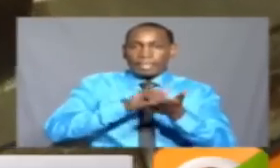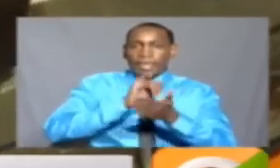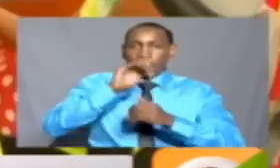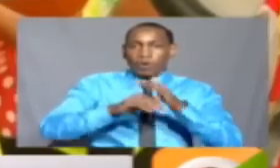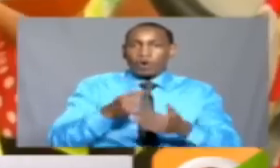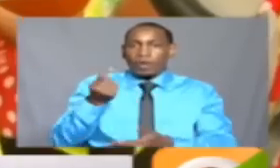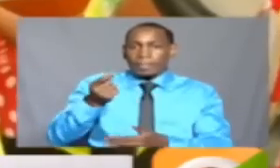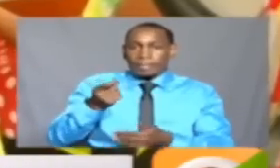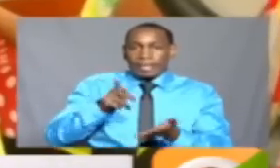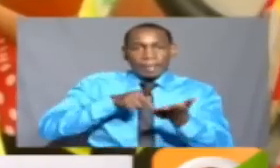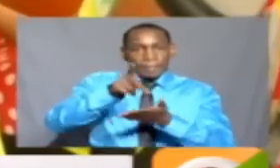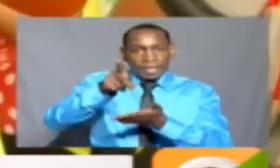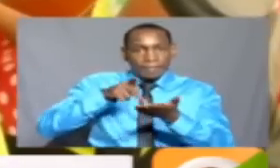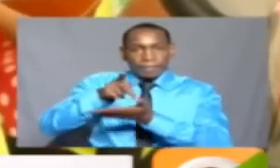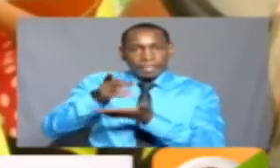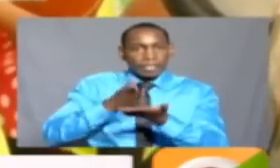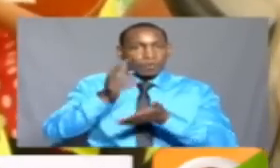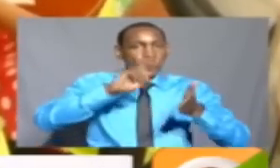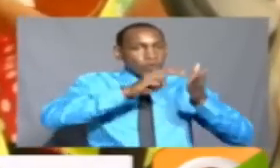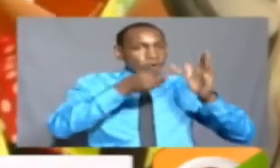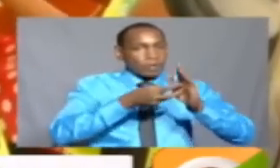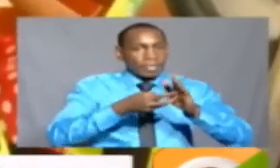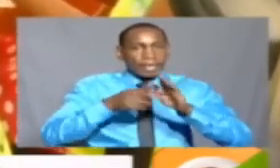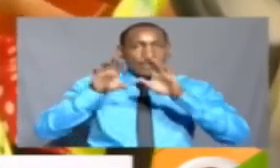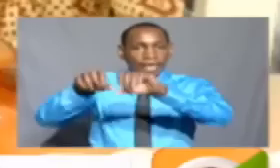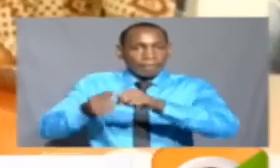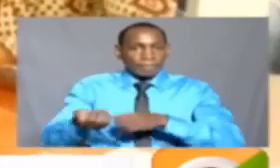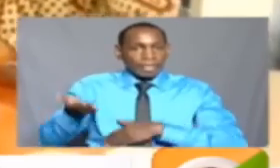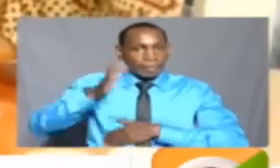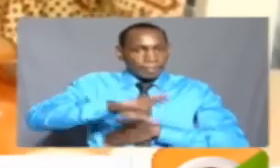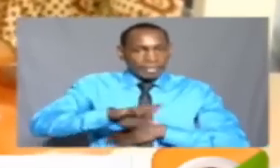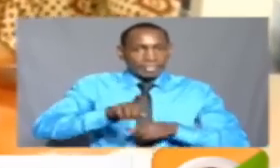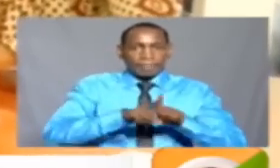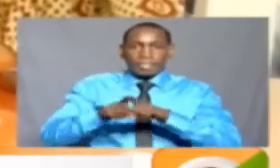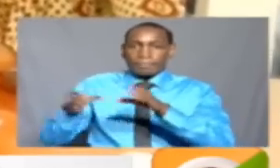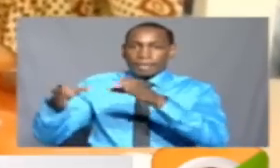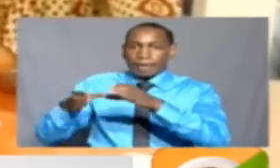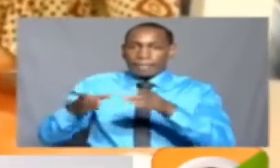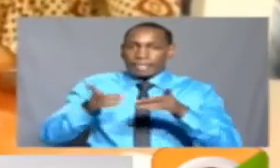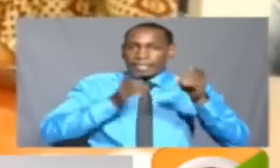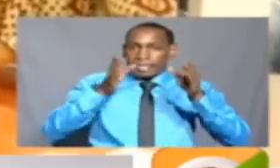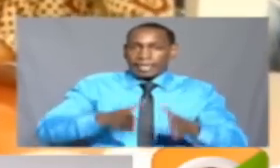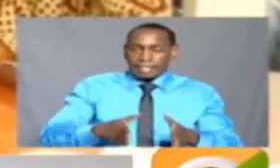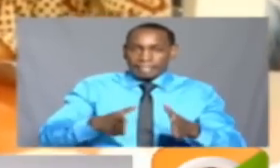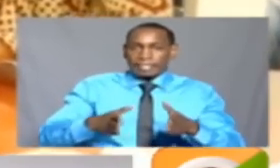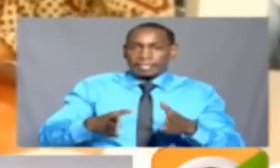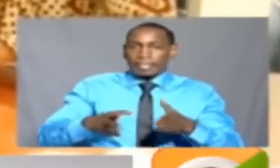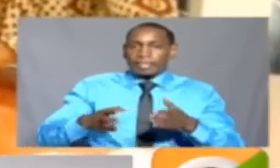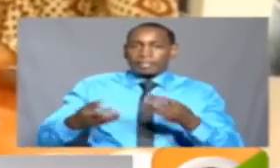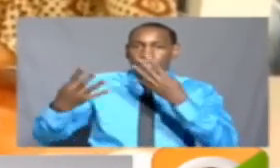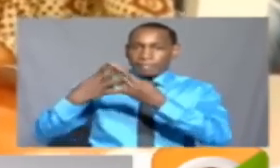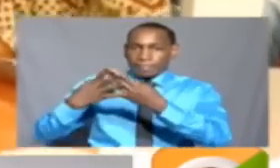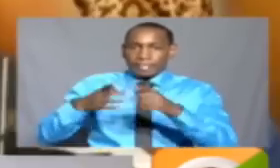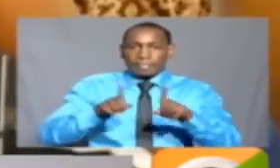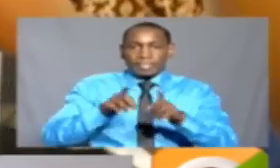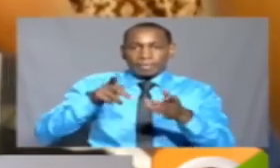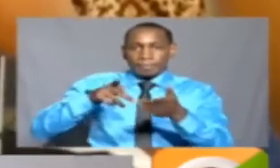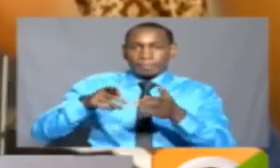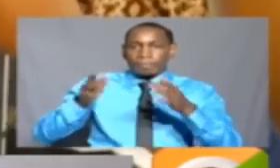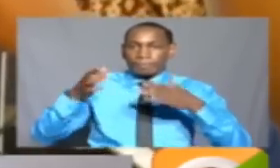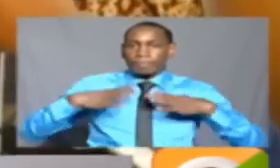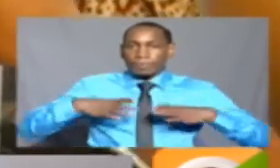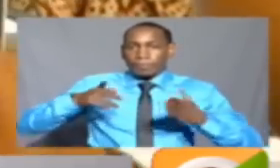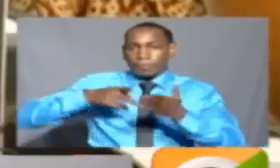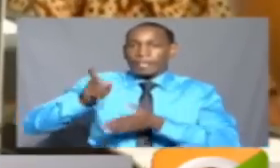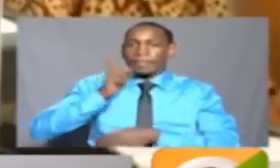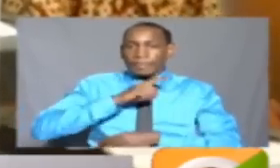all monies unlawfully paid under these deals be recovered and the company directors prosecuted. Those who paid out will also be held